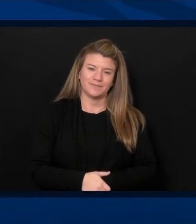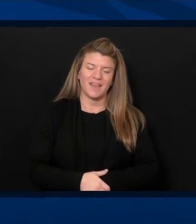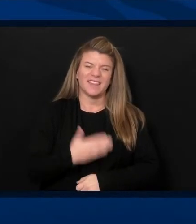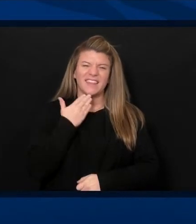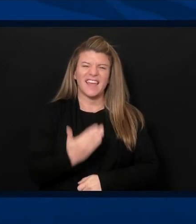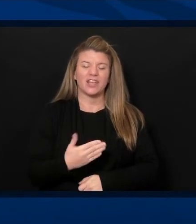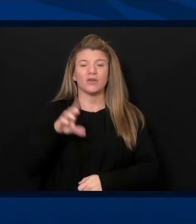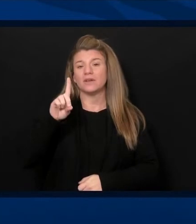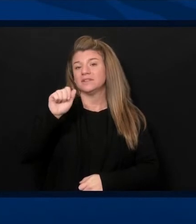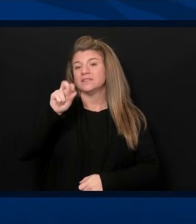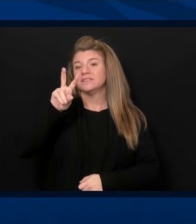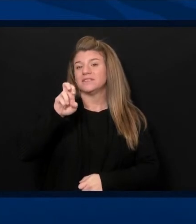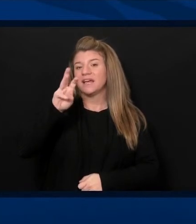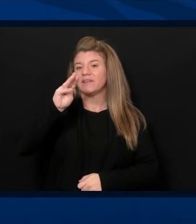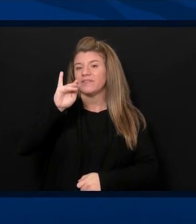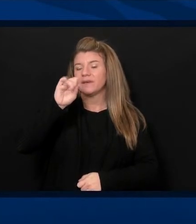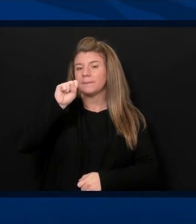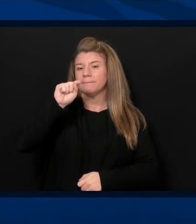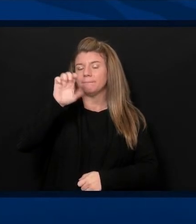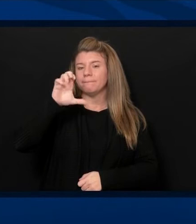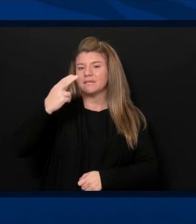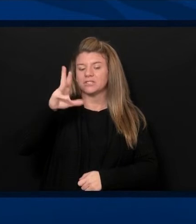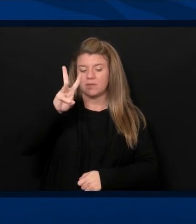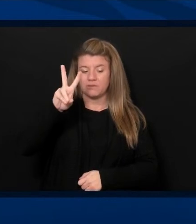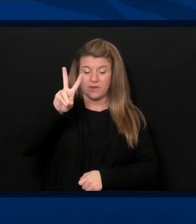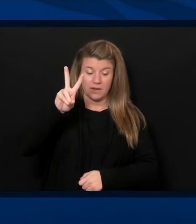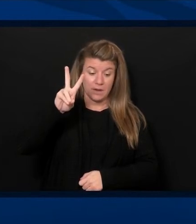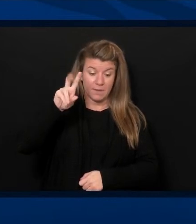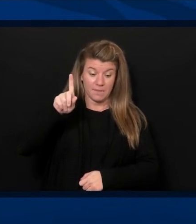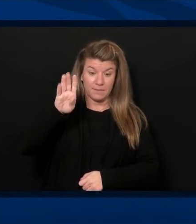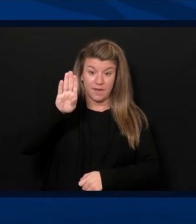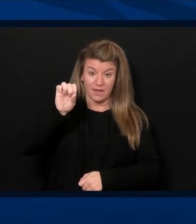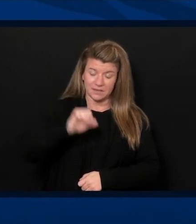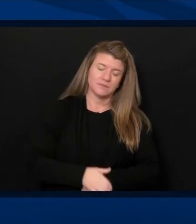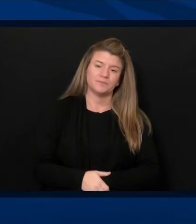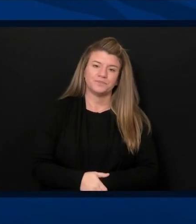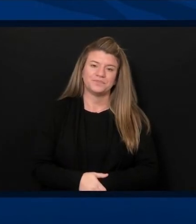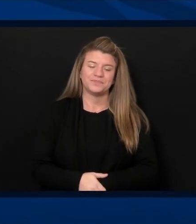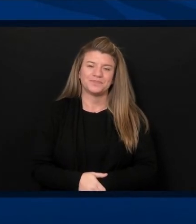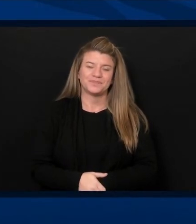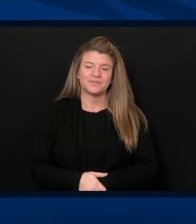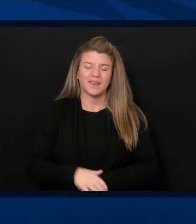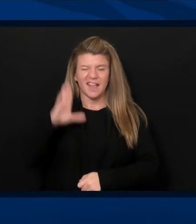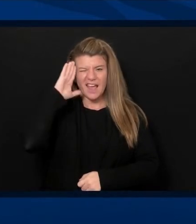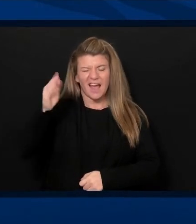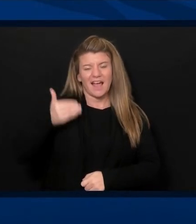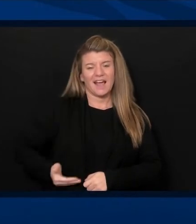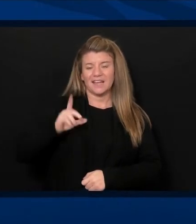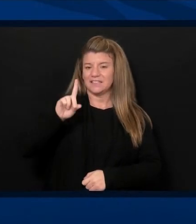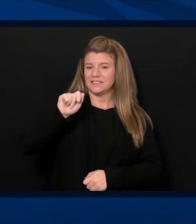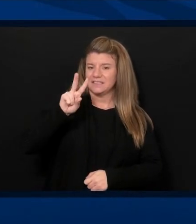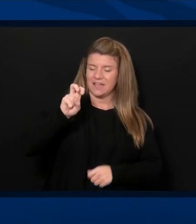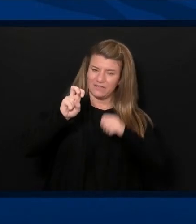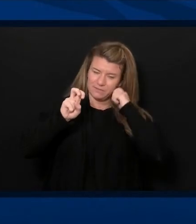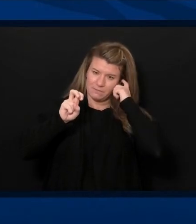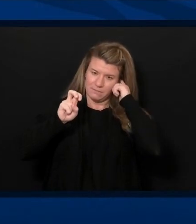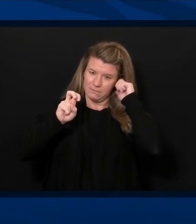Paul. Next to Dave Mistich with West Virginia Public Broadcasting. Hi, Governor. Hi, panel. Dave Mistich, West Virginia Public